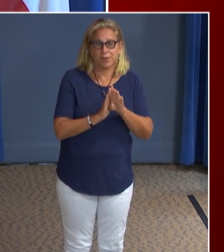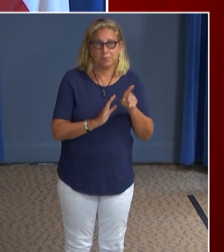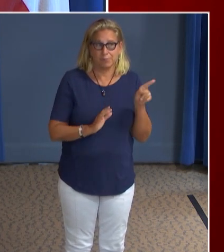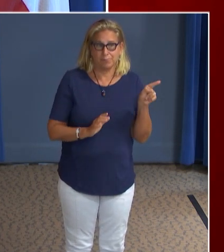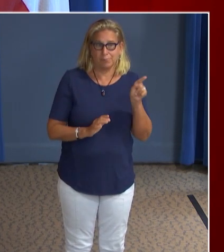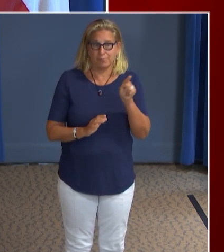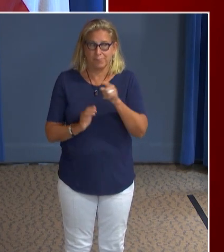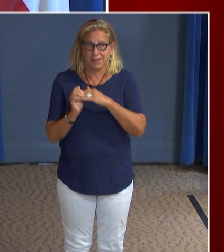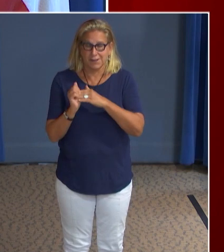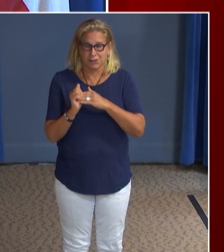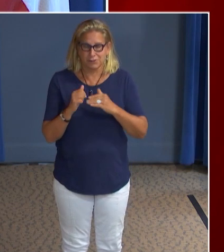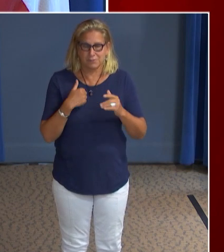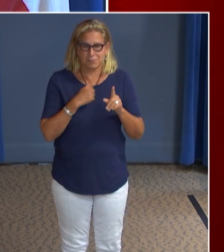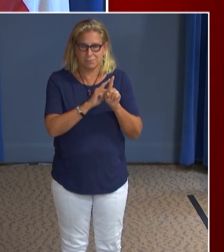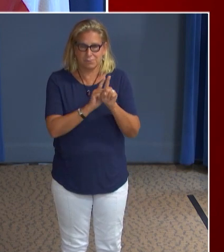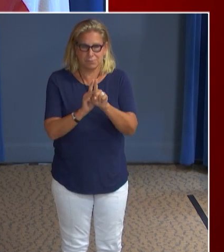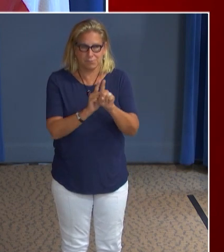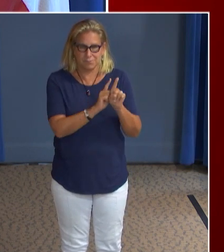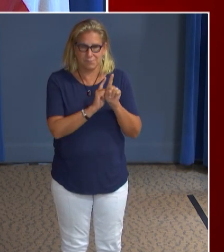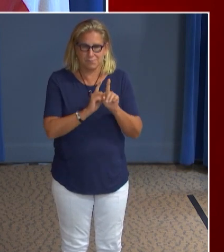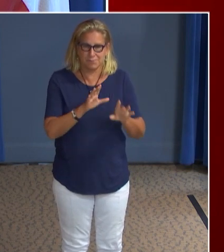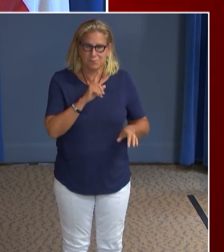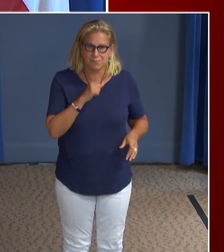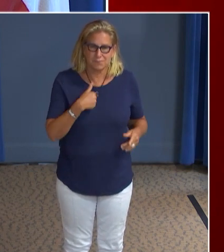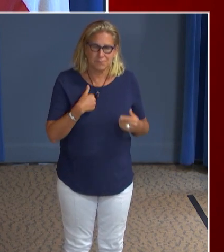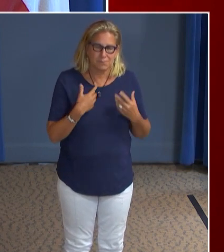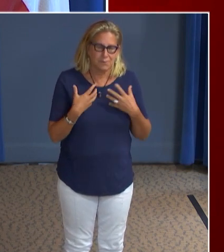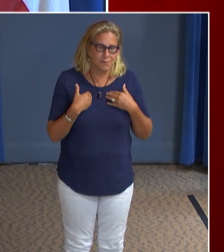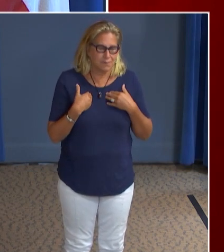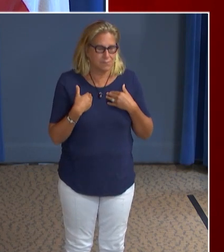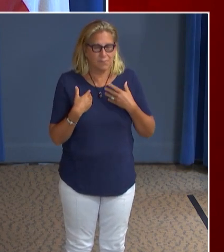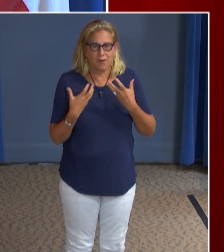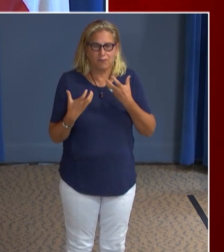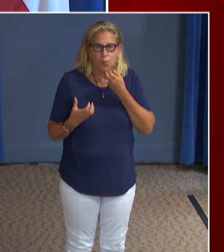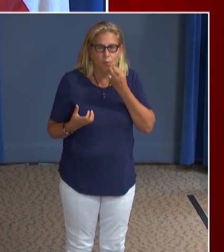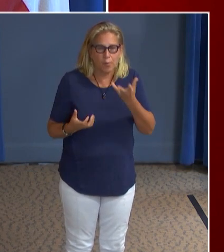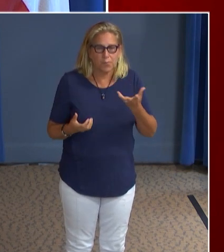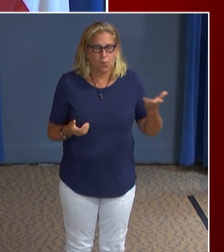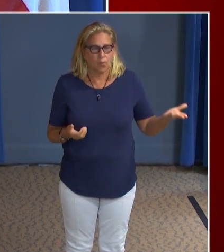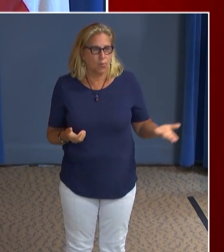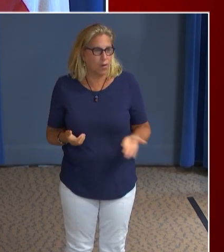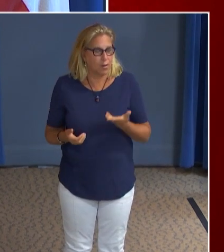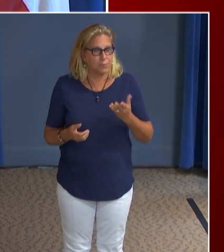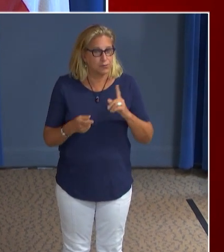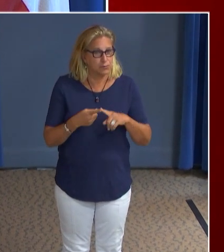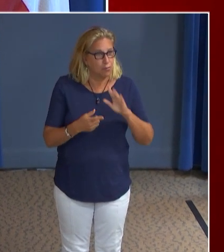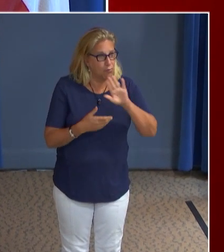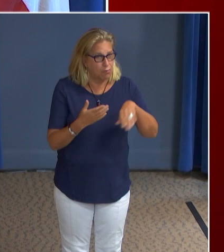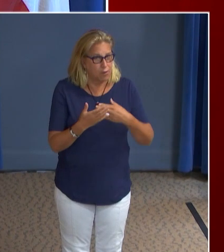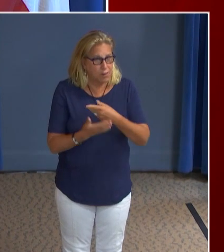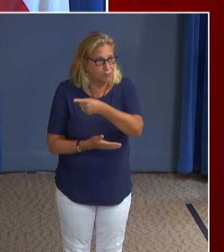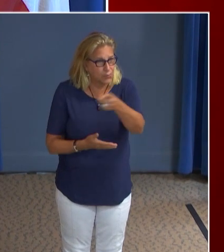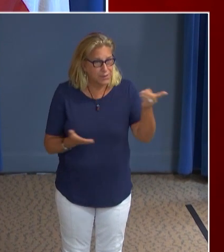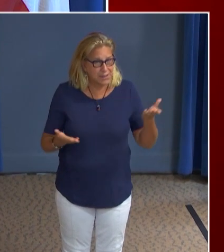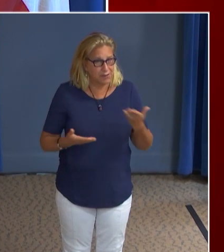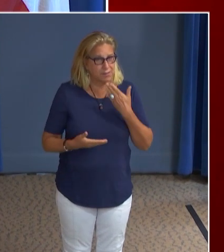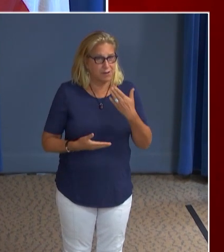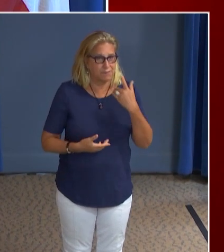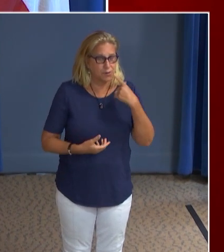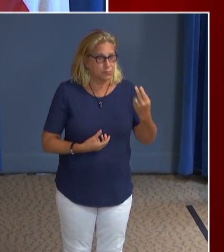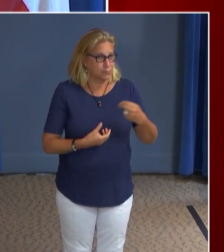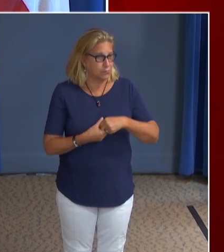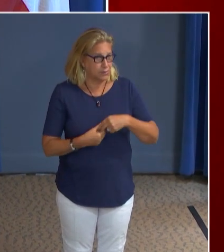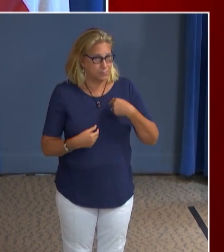I would like to extend a warm welcome to all in attendance and those that are joining us virtually. Good afternoon, and thank you for being